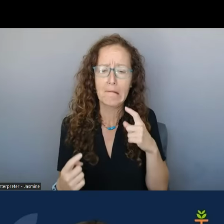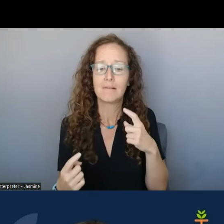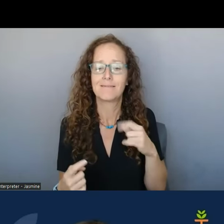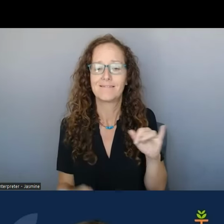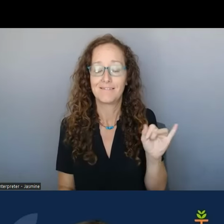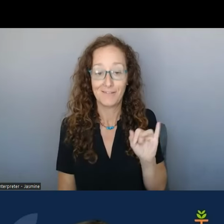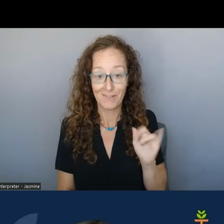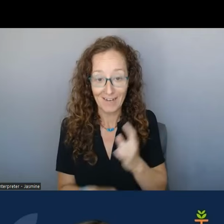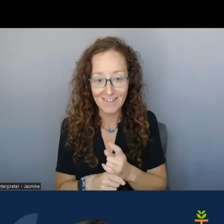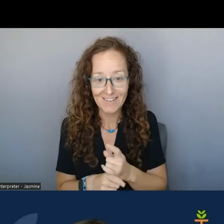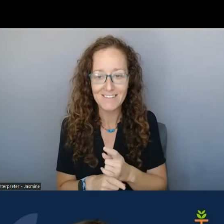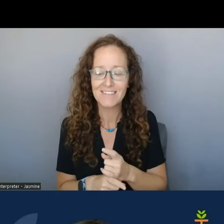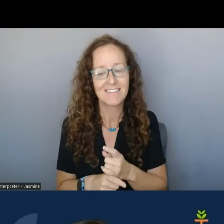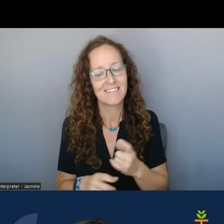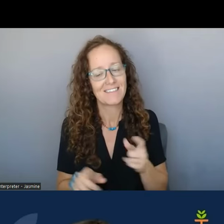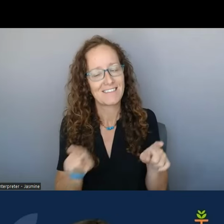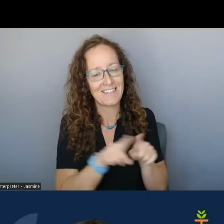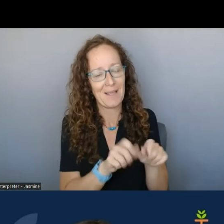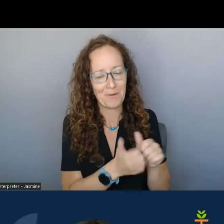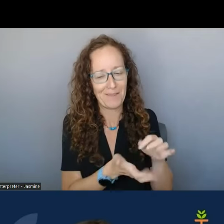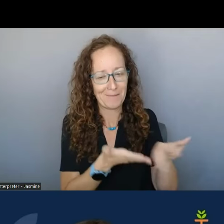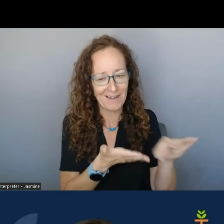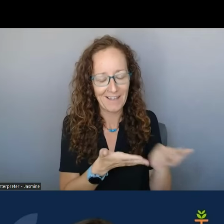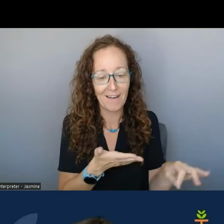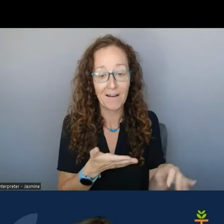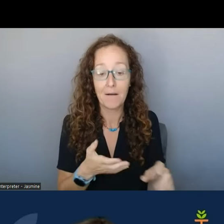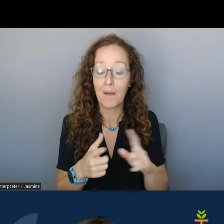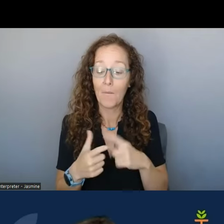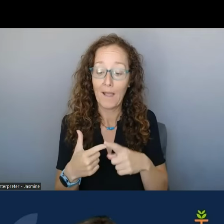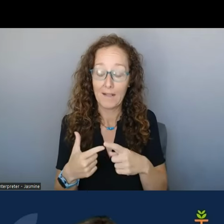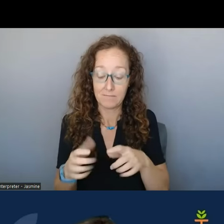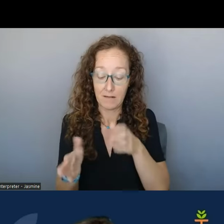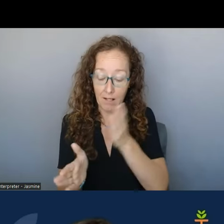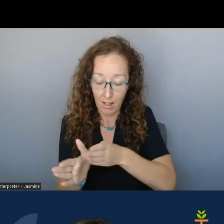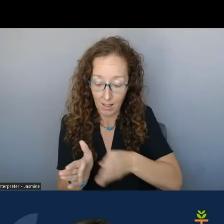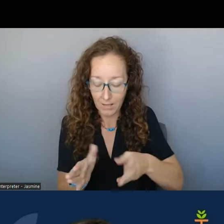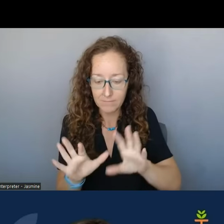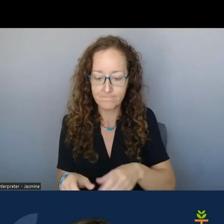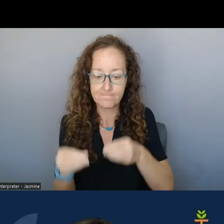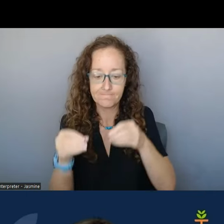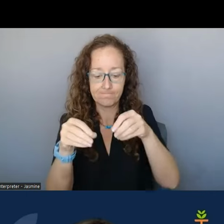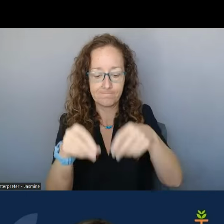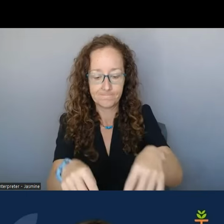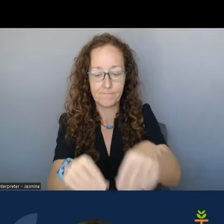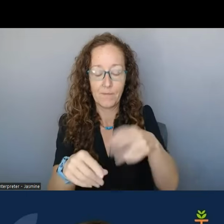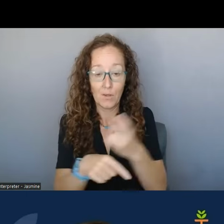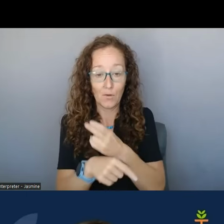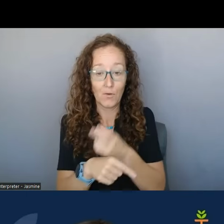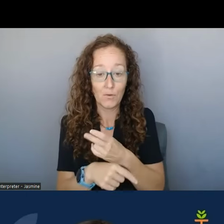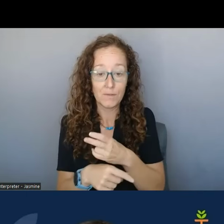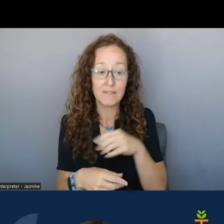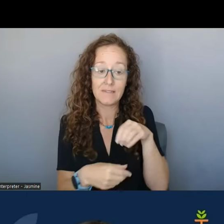use it as an ingredient to a main dish, like in this case, Medicare being the main dish, be